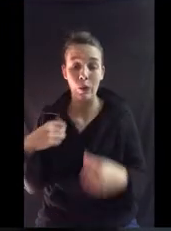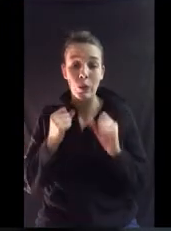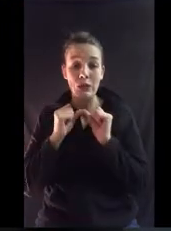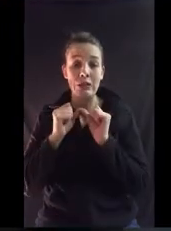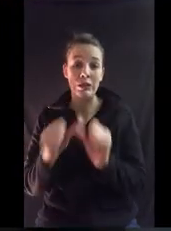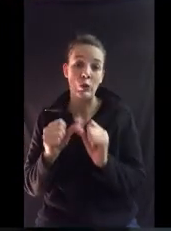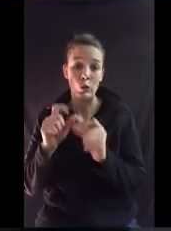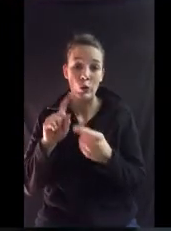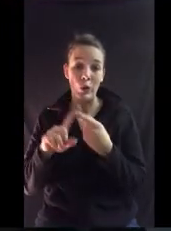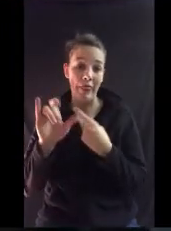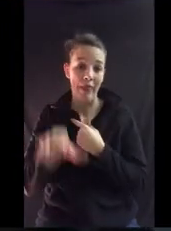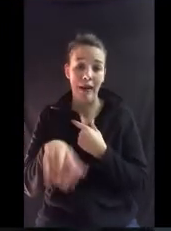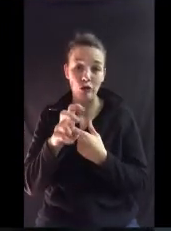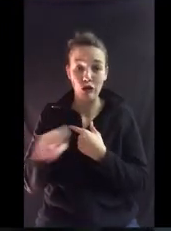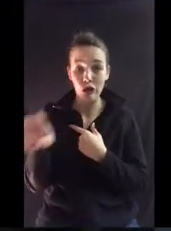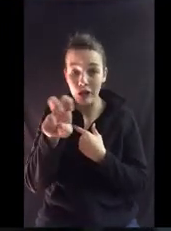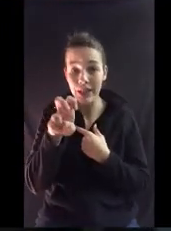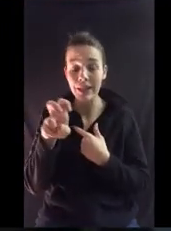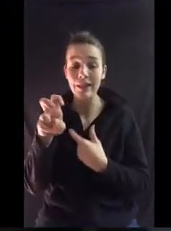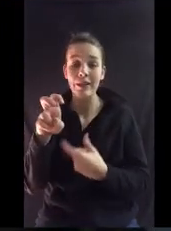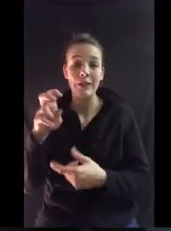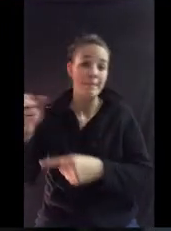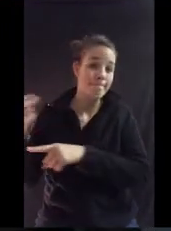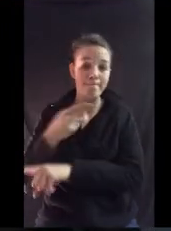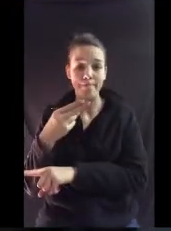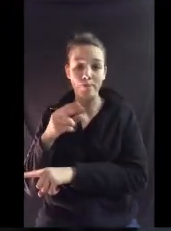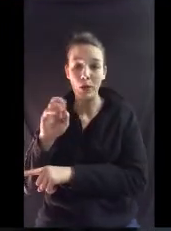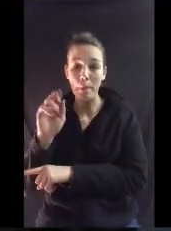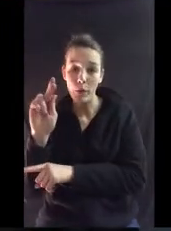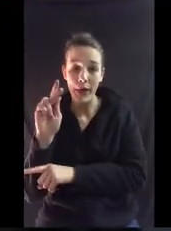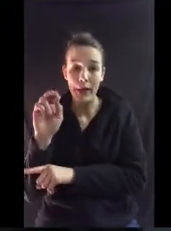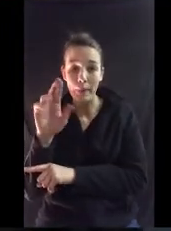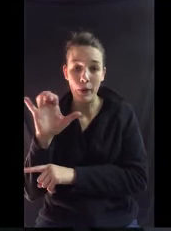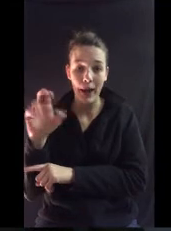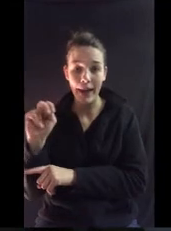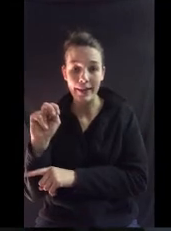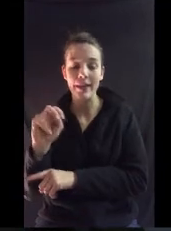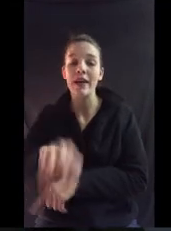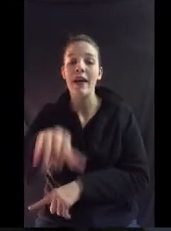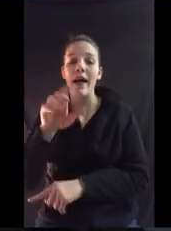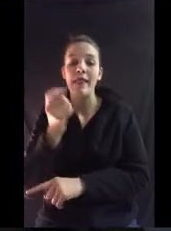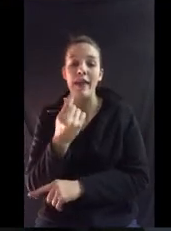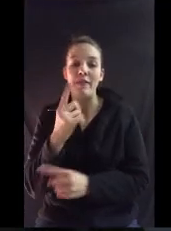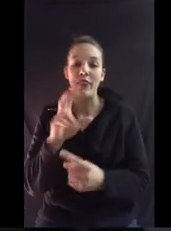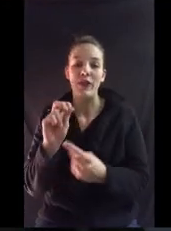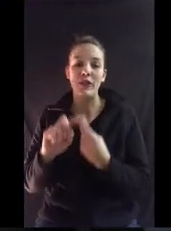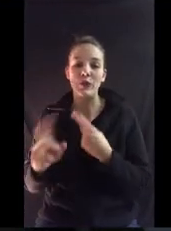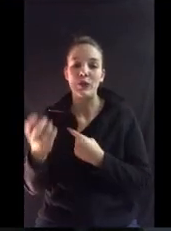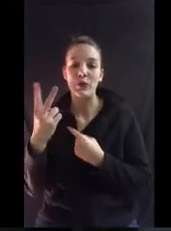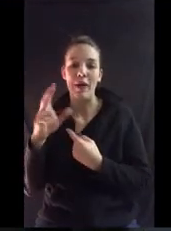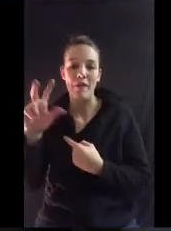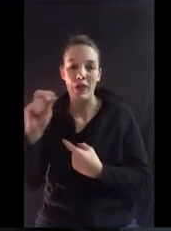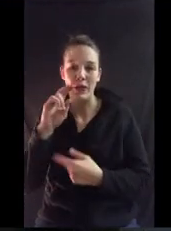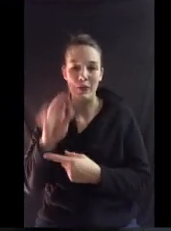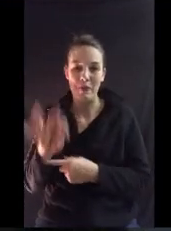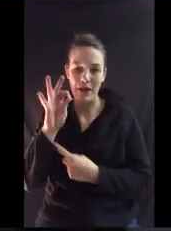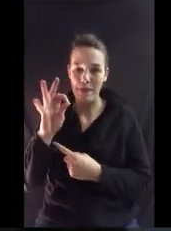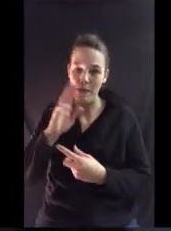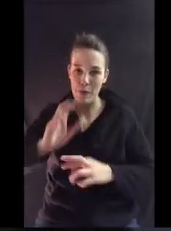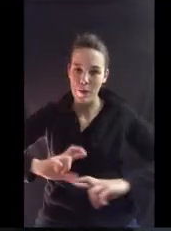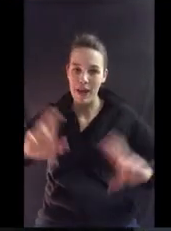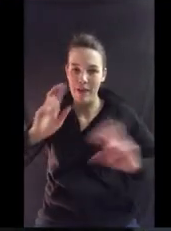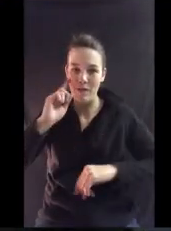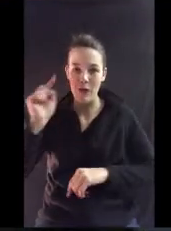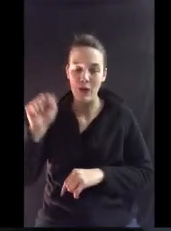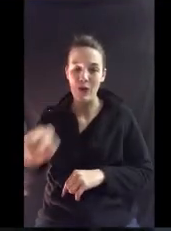Peace Powers and you want to continue on with the journey to defeat Brick Brain, then come on by. It's from 11:30 to 12:30 to pick up